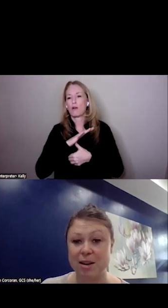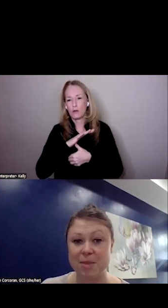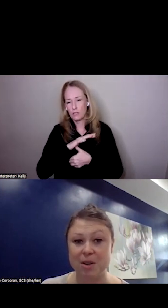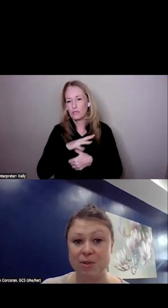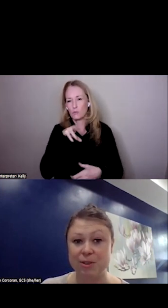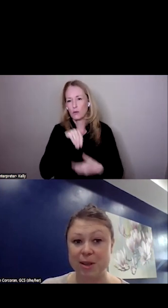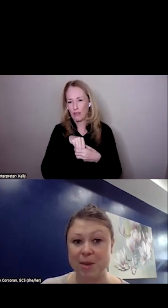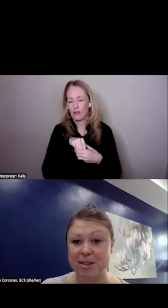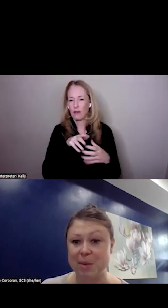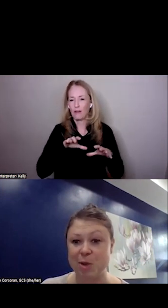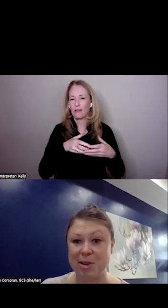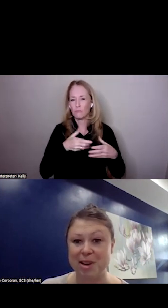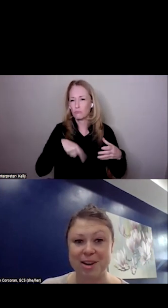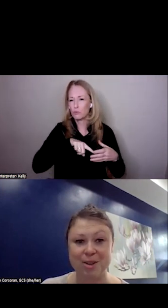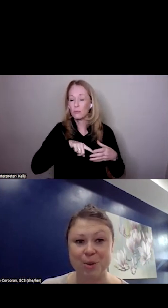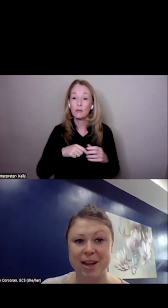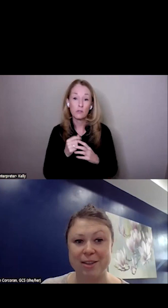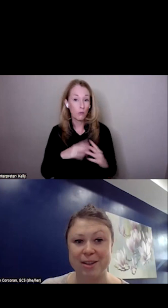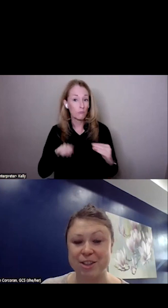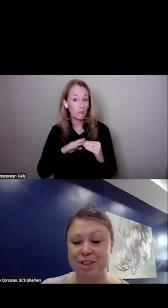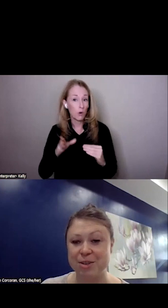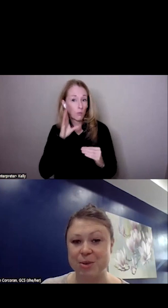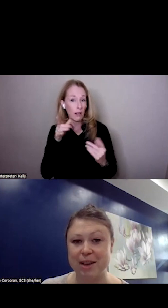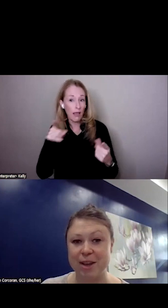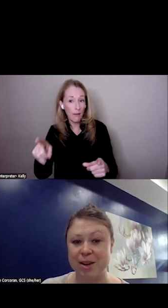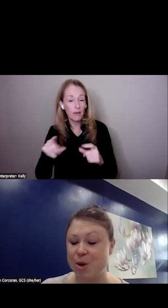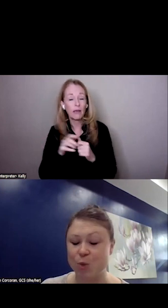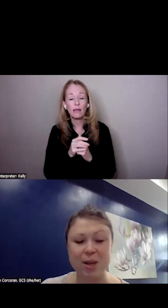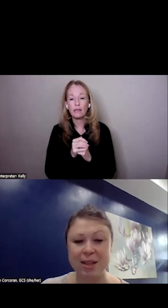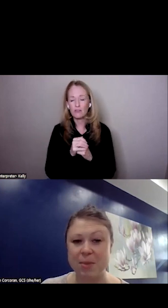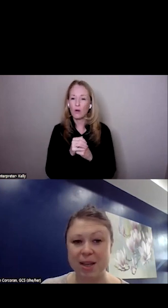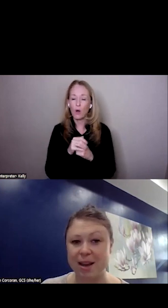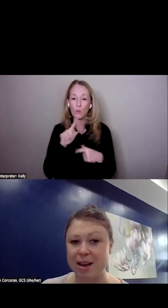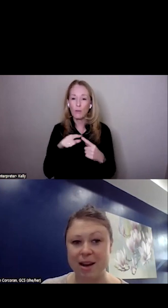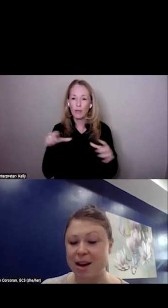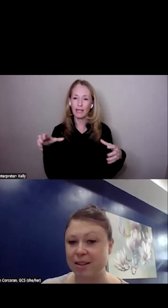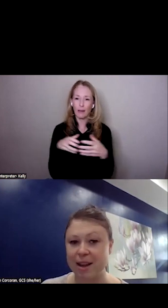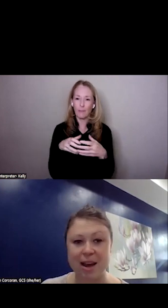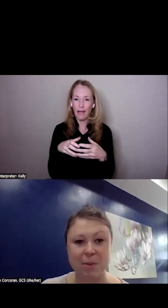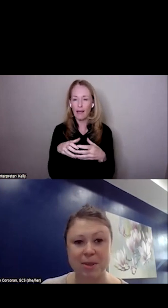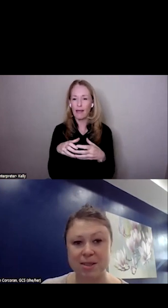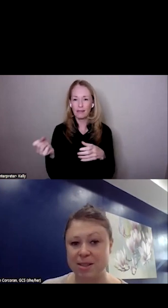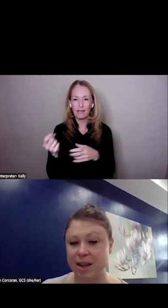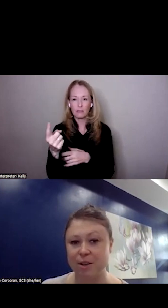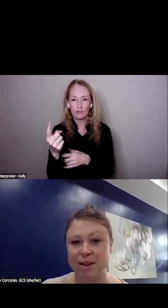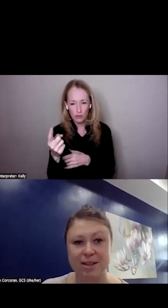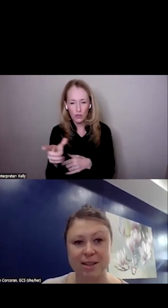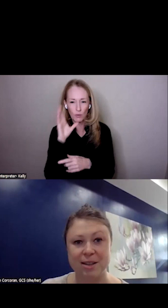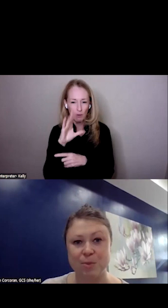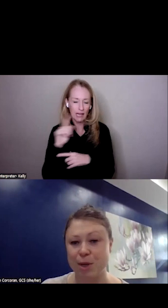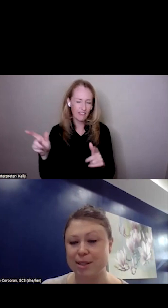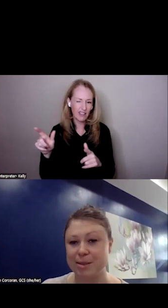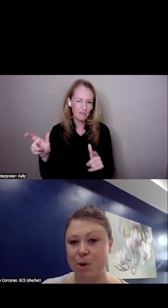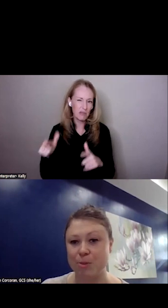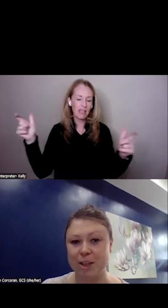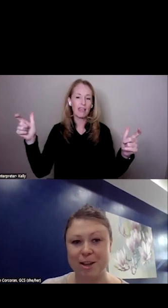to come, and hopefully by the time we all regather next year, we'll have a really big holiday omnibus together